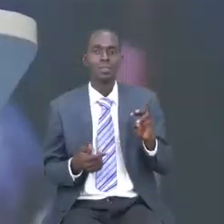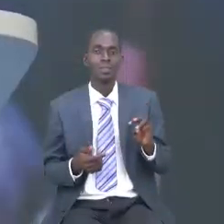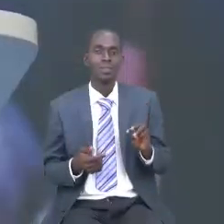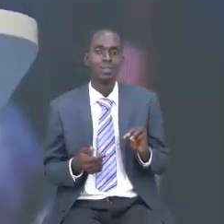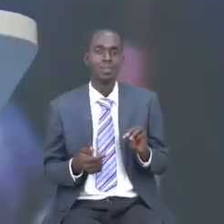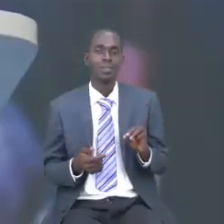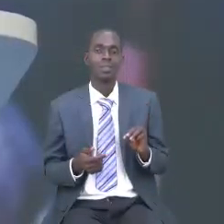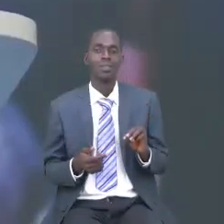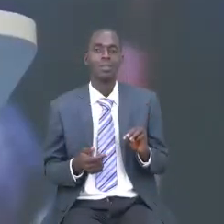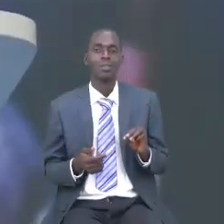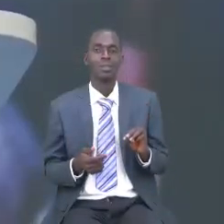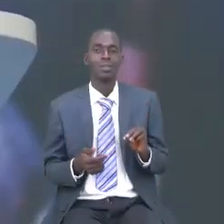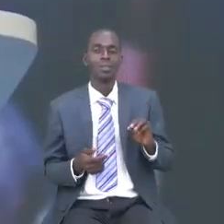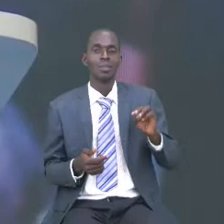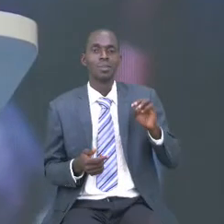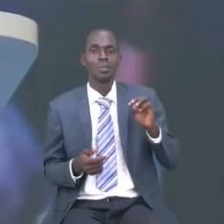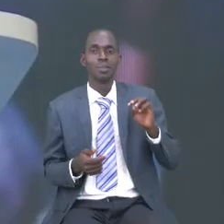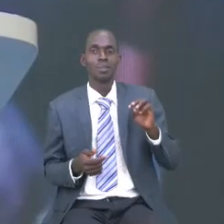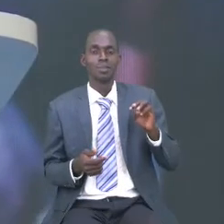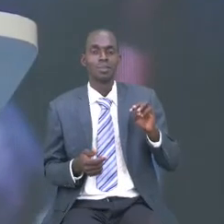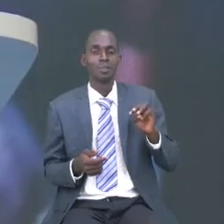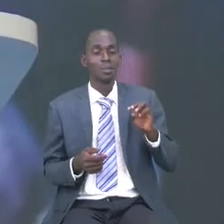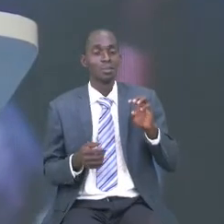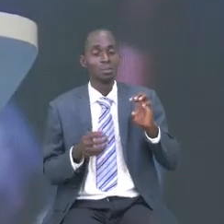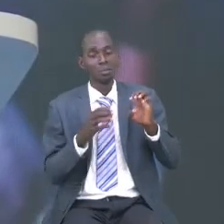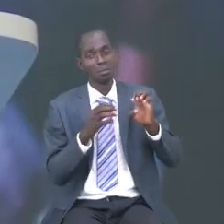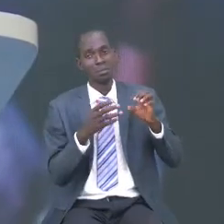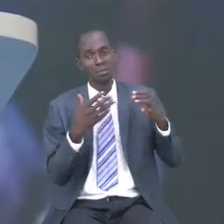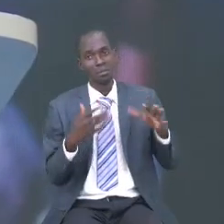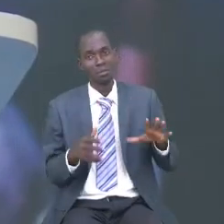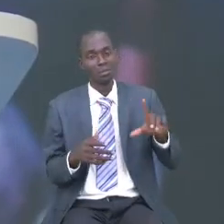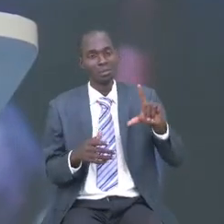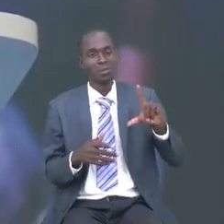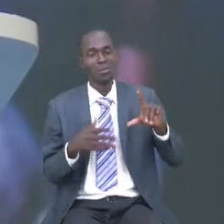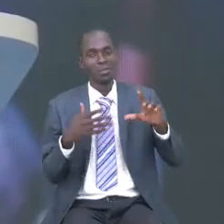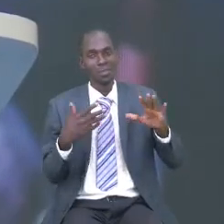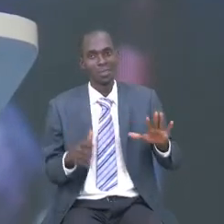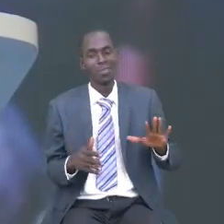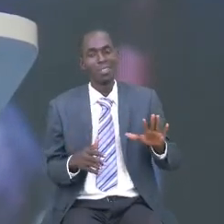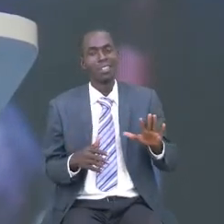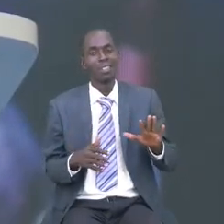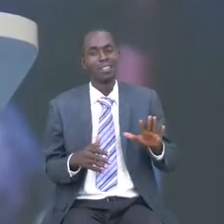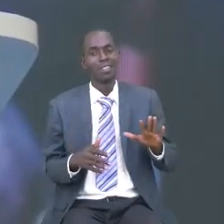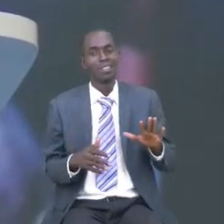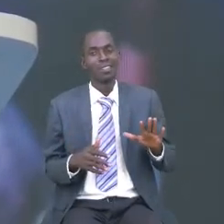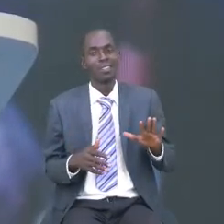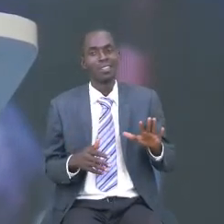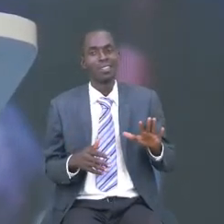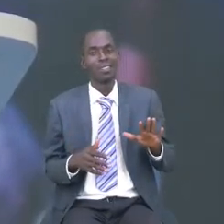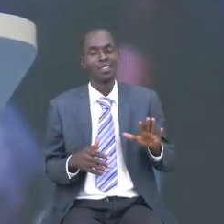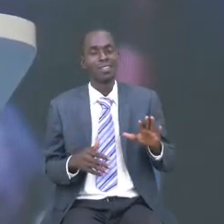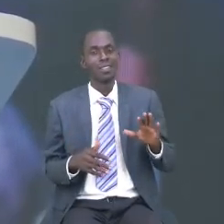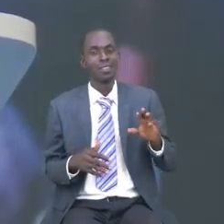have dealt with elimination already, and then elevation,